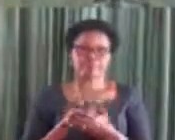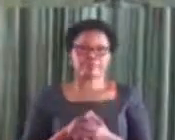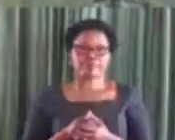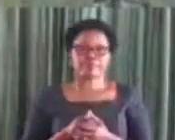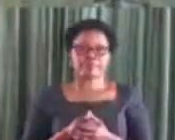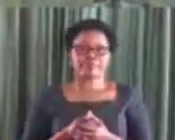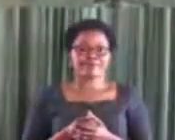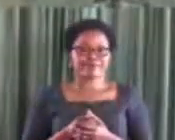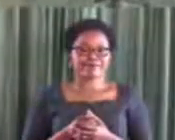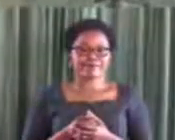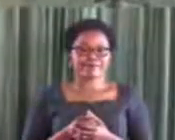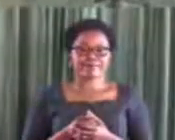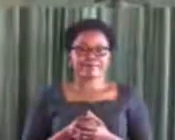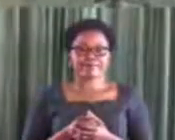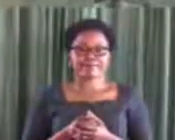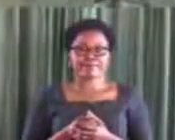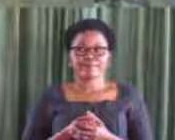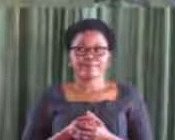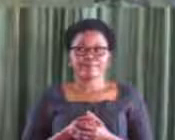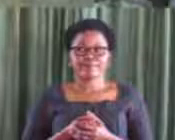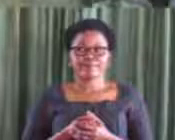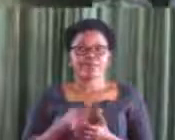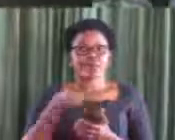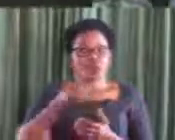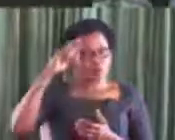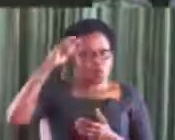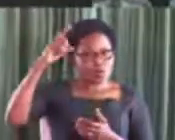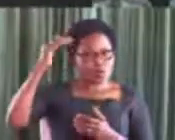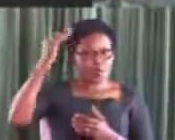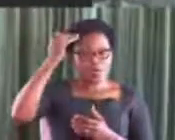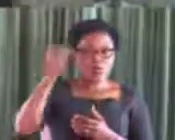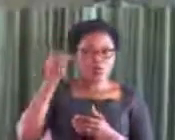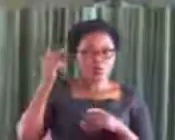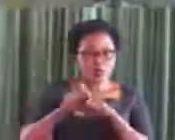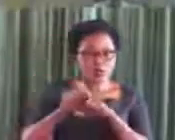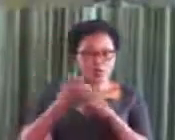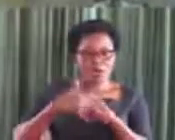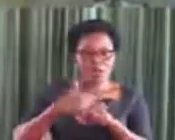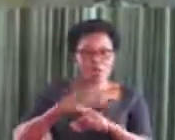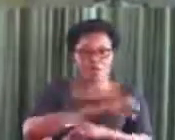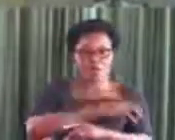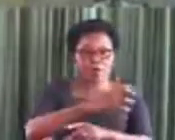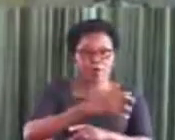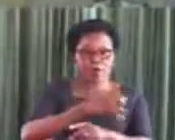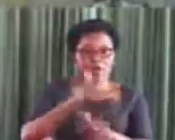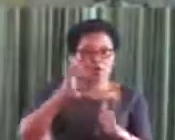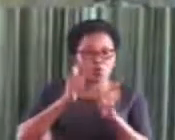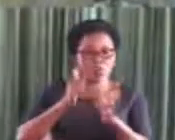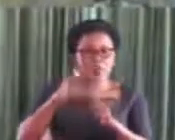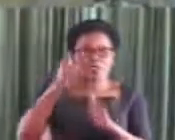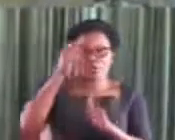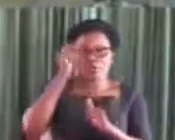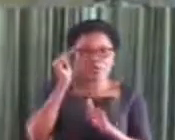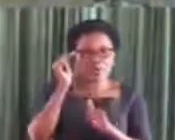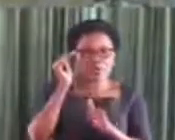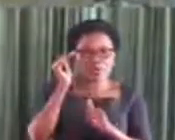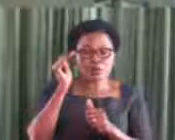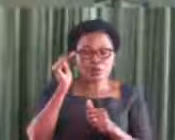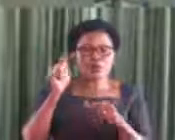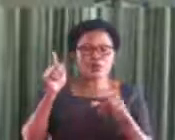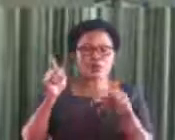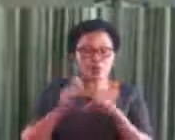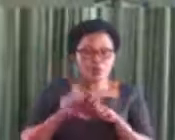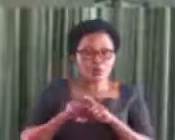The court, your dream court, has a jurisdiction that is original and which it